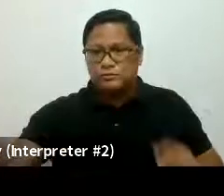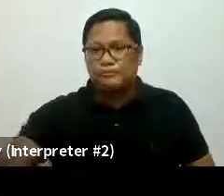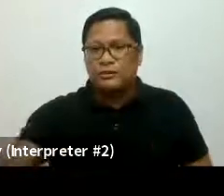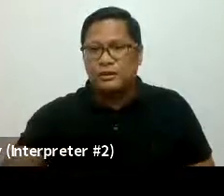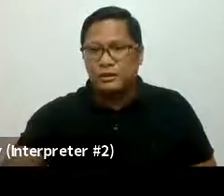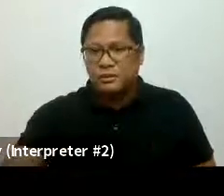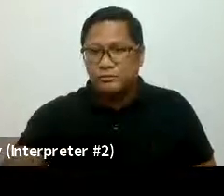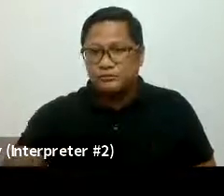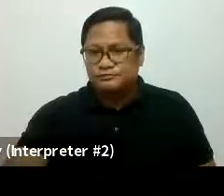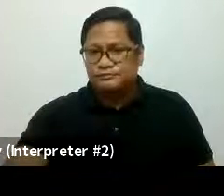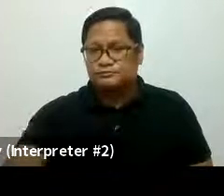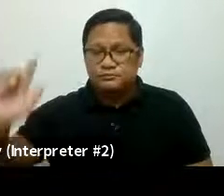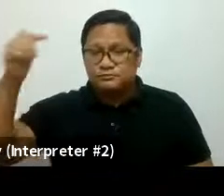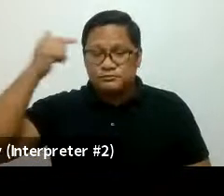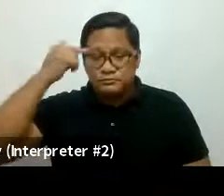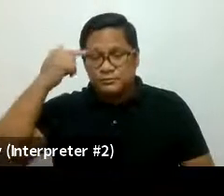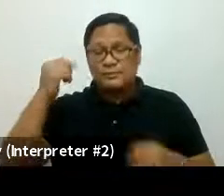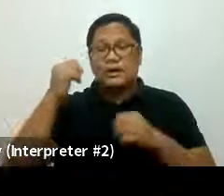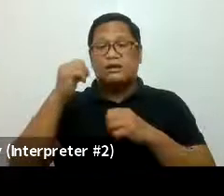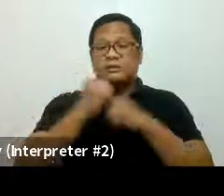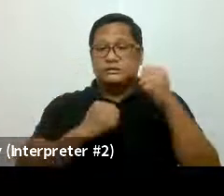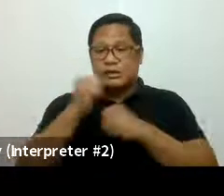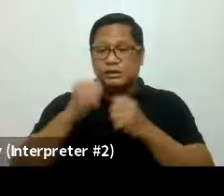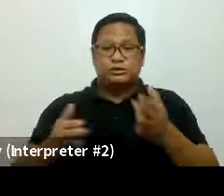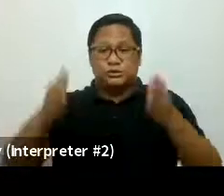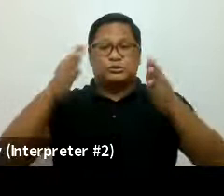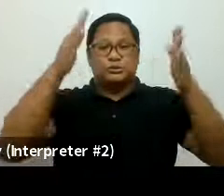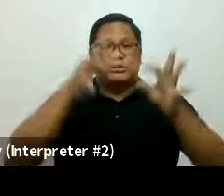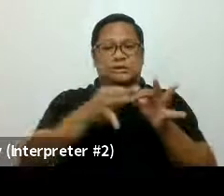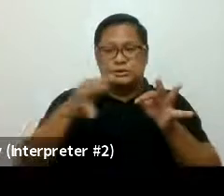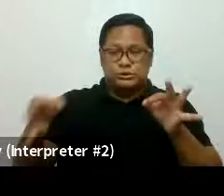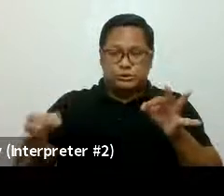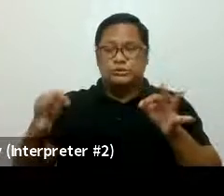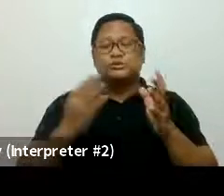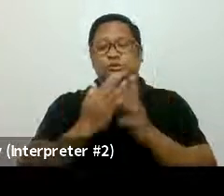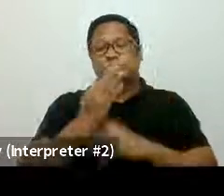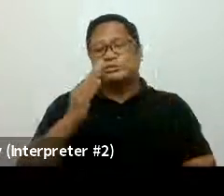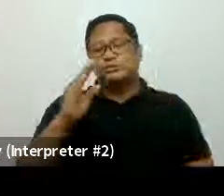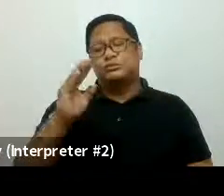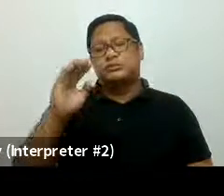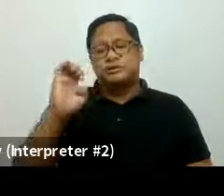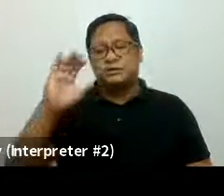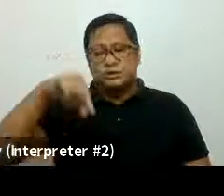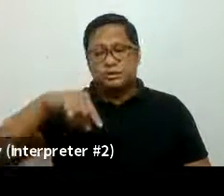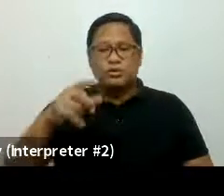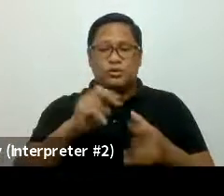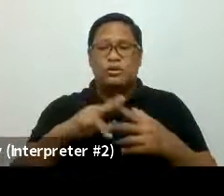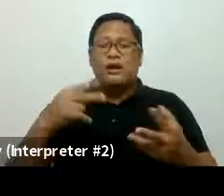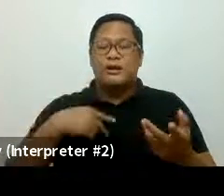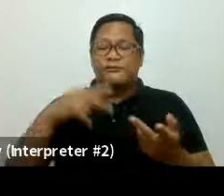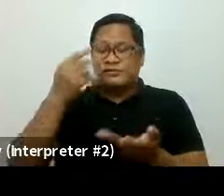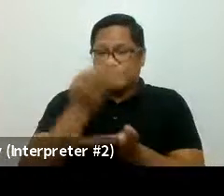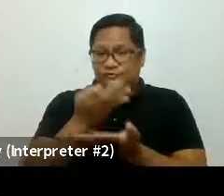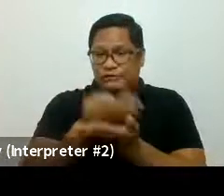and government infrastructure program is facing further delays due to ECQ, as well as the repurposing of funds to